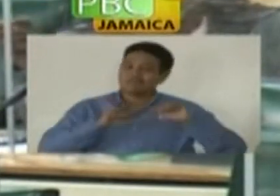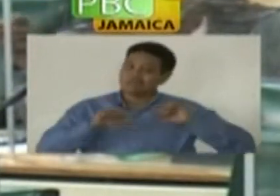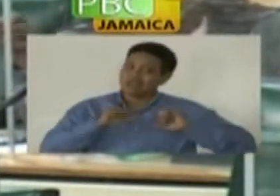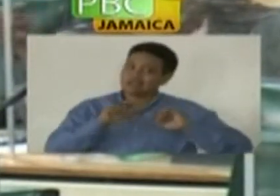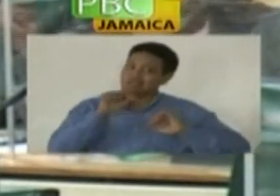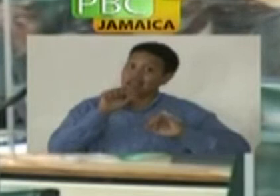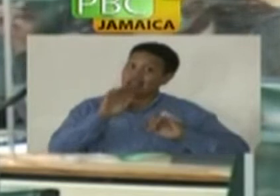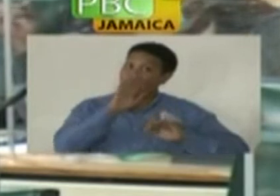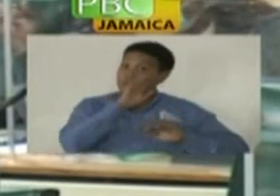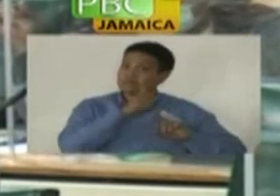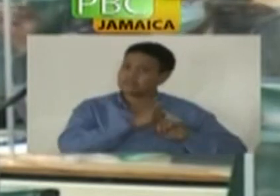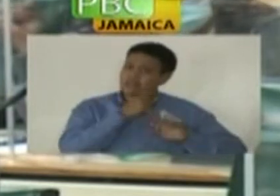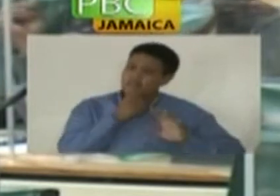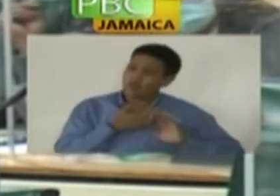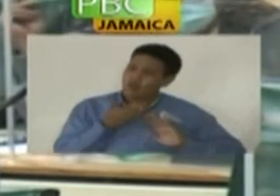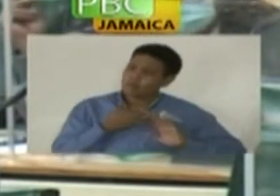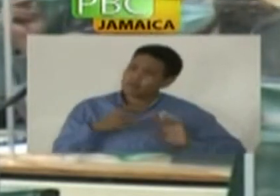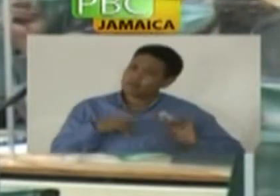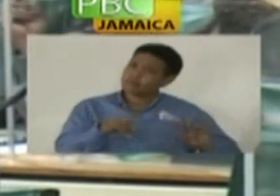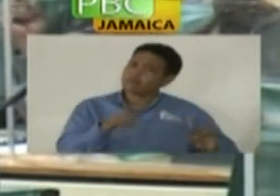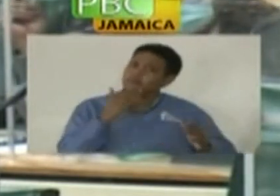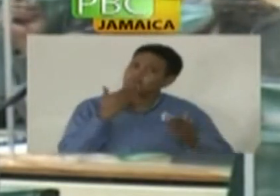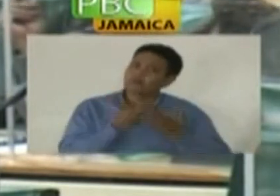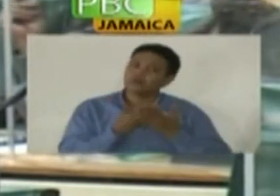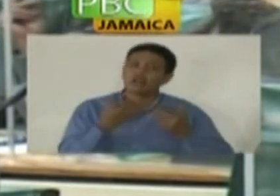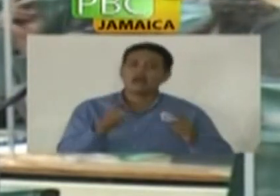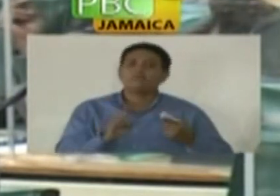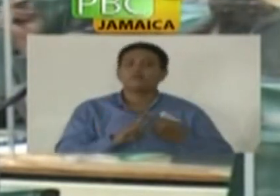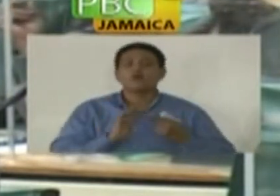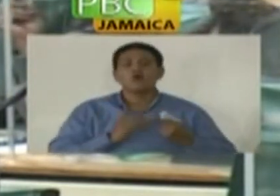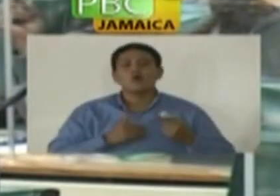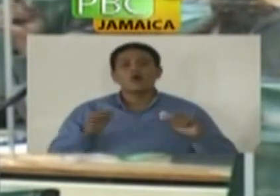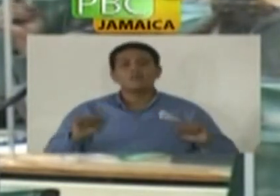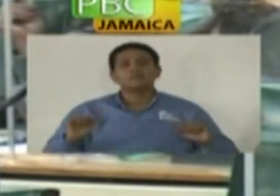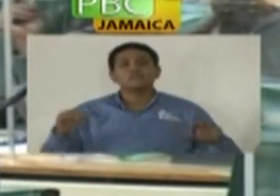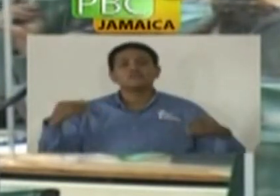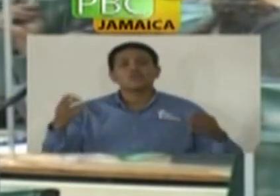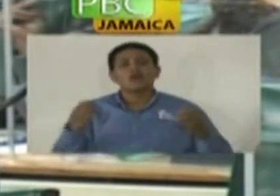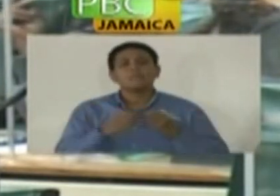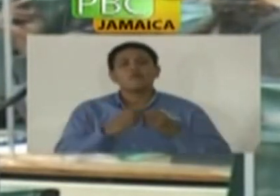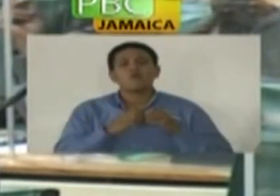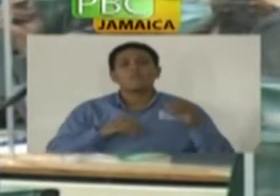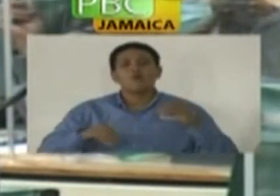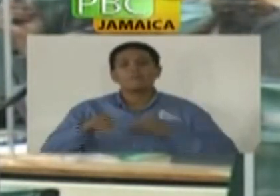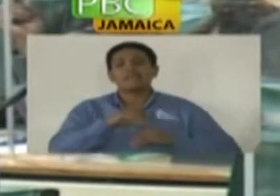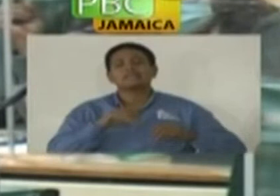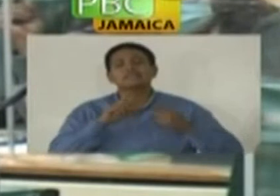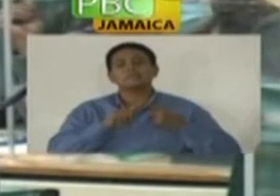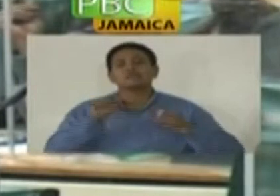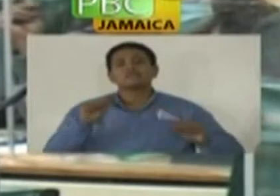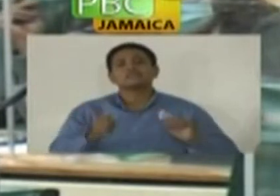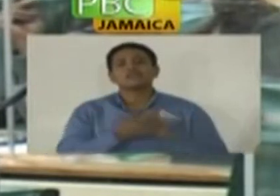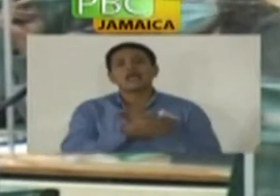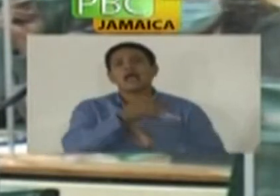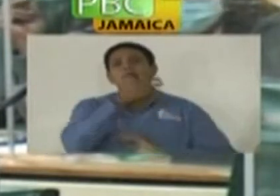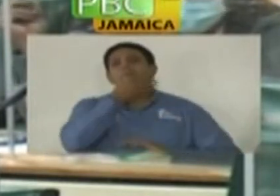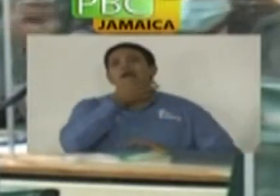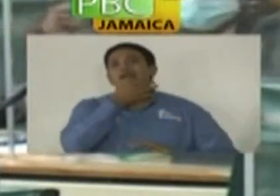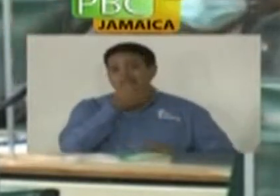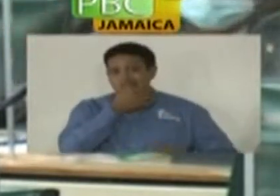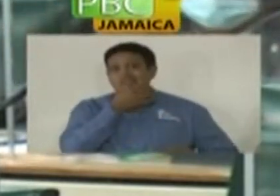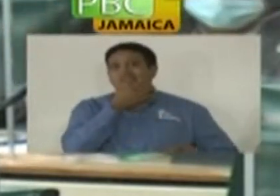lab operates well, our ability to grant greater mobility and capacity to